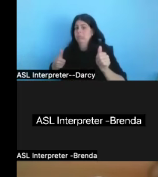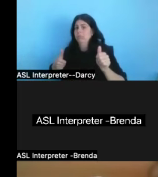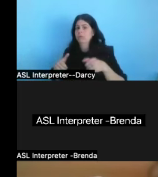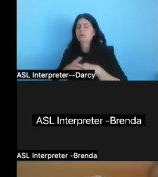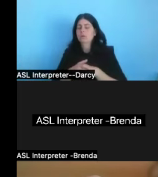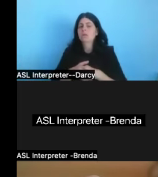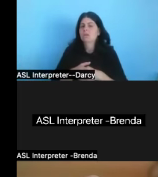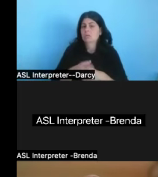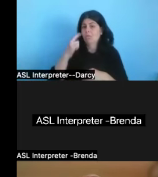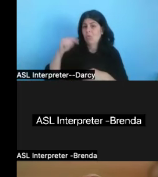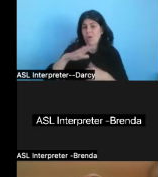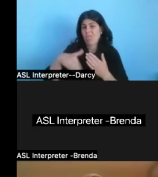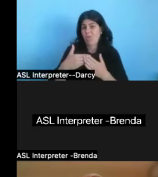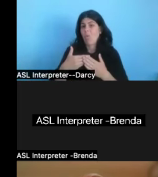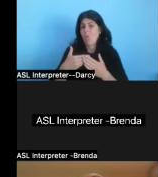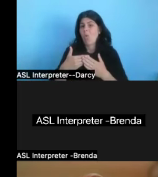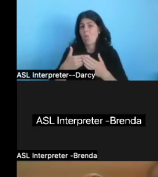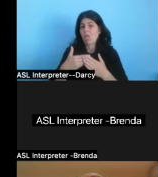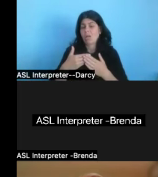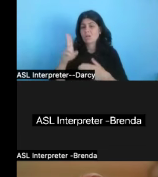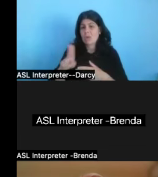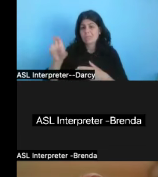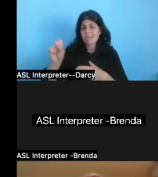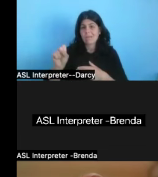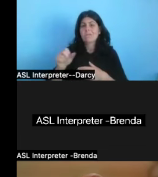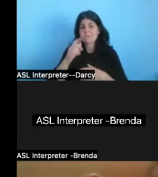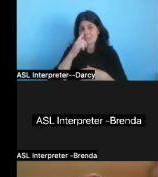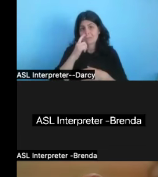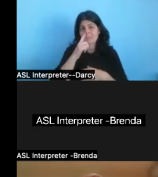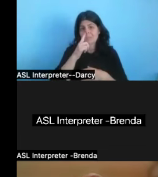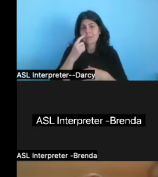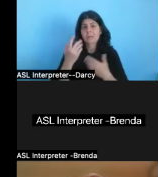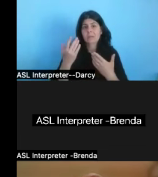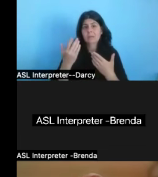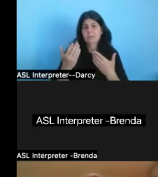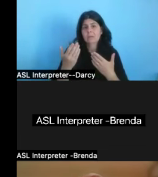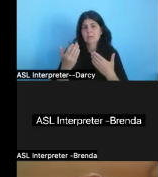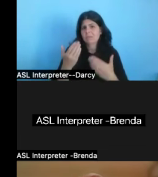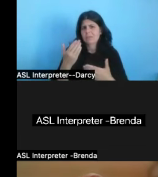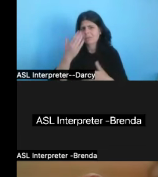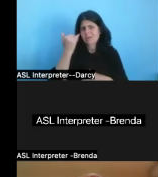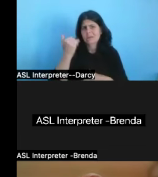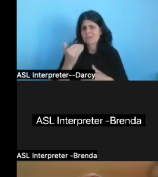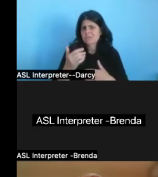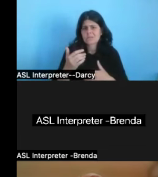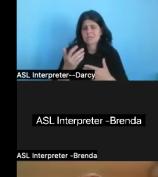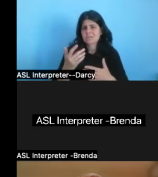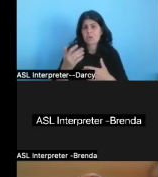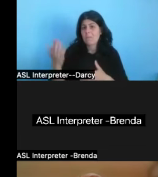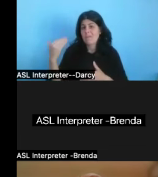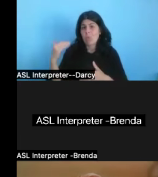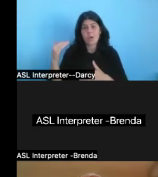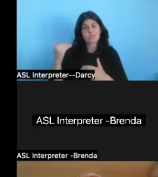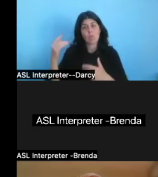That may be a result of being too successful. It's been out of sight, out of mind. We've